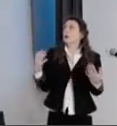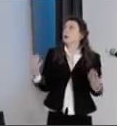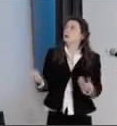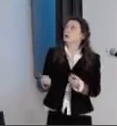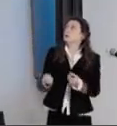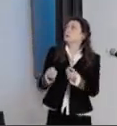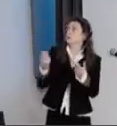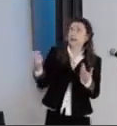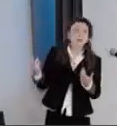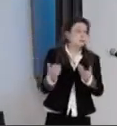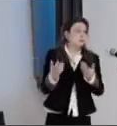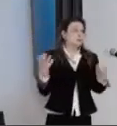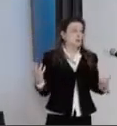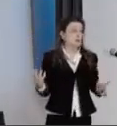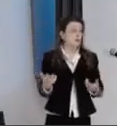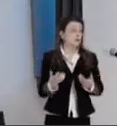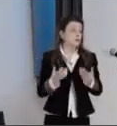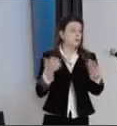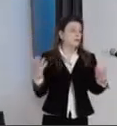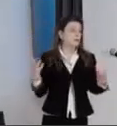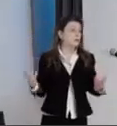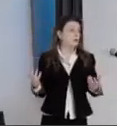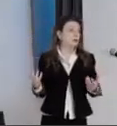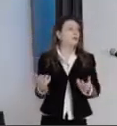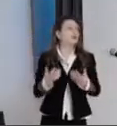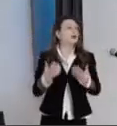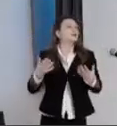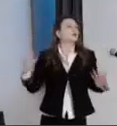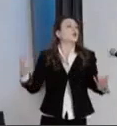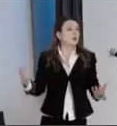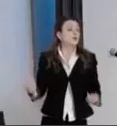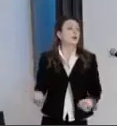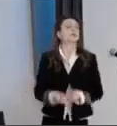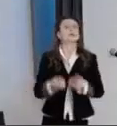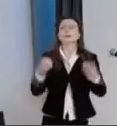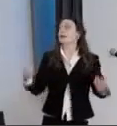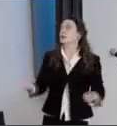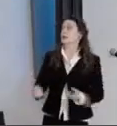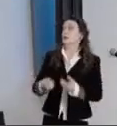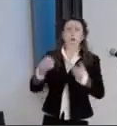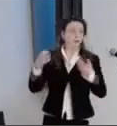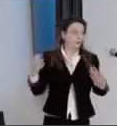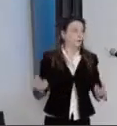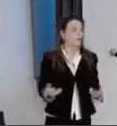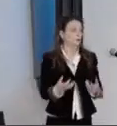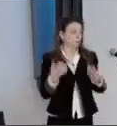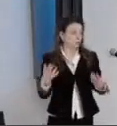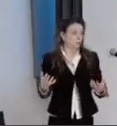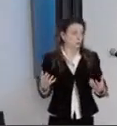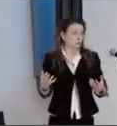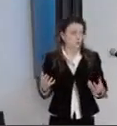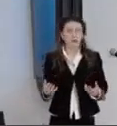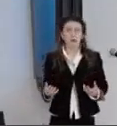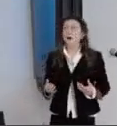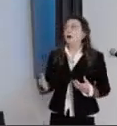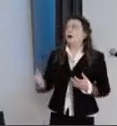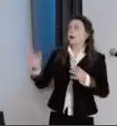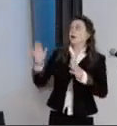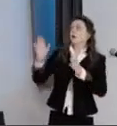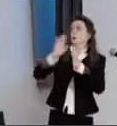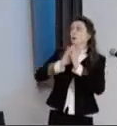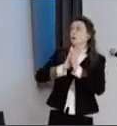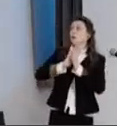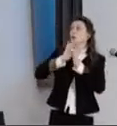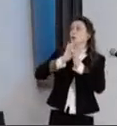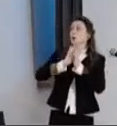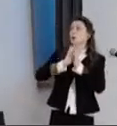have a relatively pleasant aesthetic experience that is as of a very delicate and ethereal object. Now,